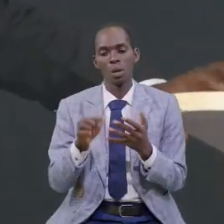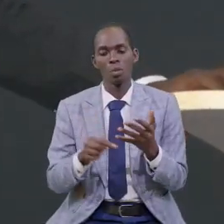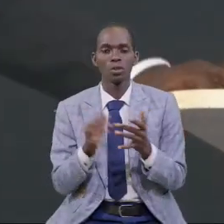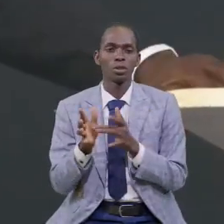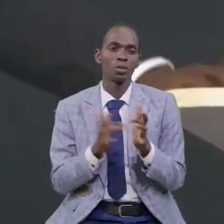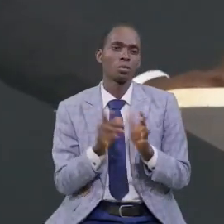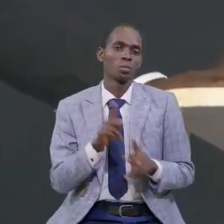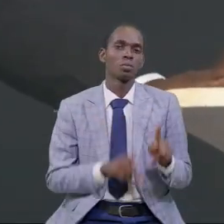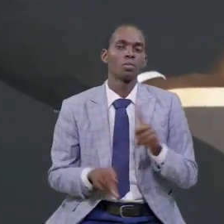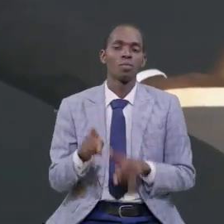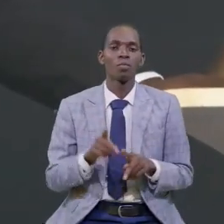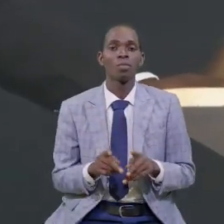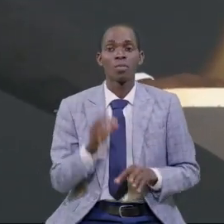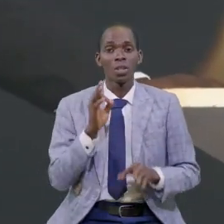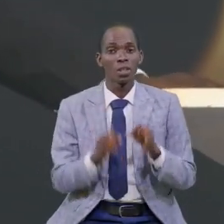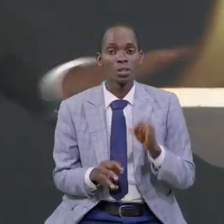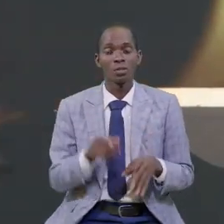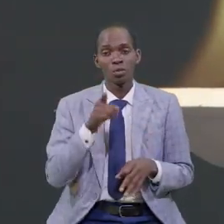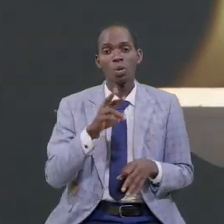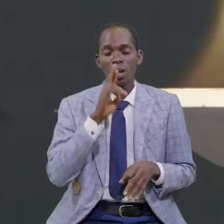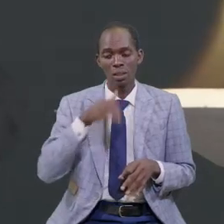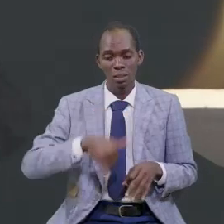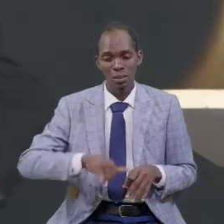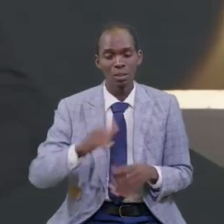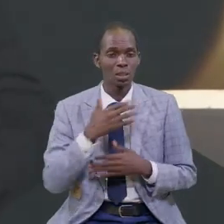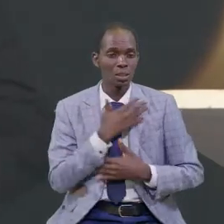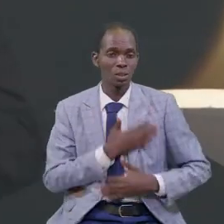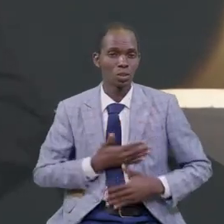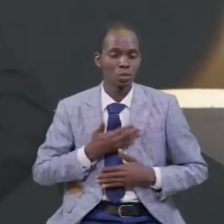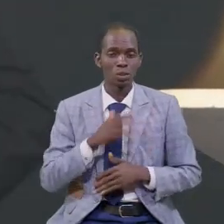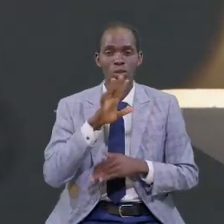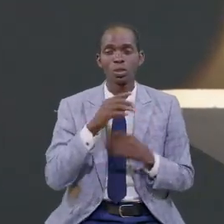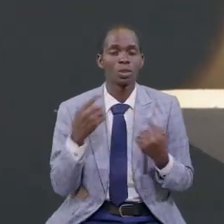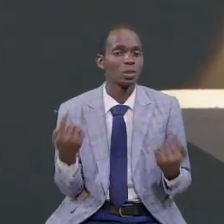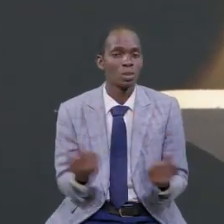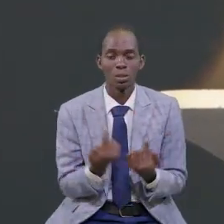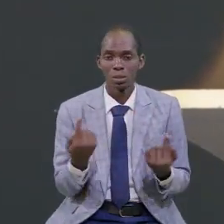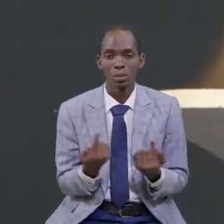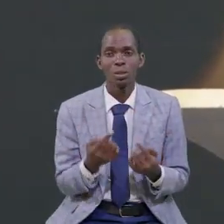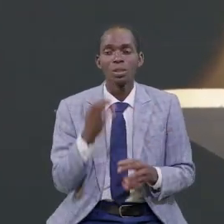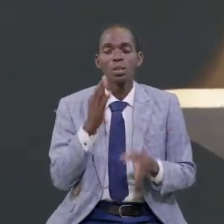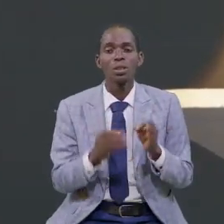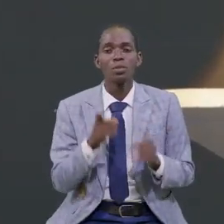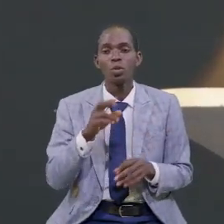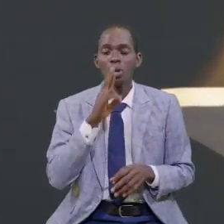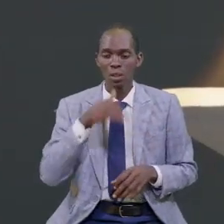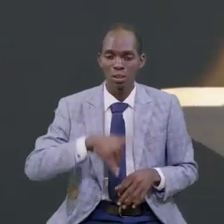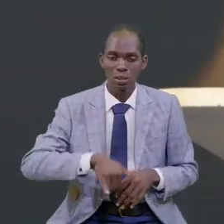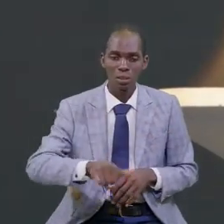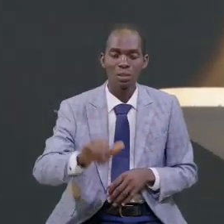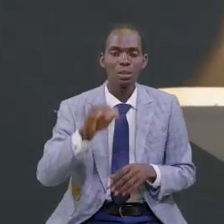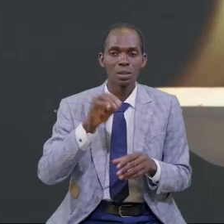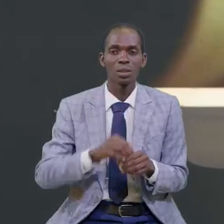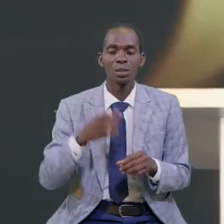the ocean of sin, if you are still swimming in the sea of sin, if you are